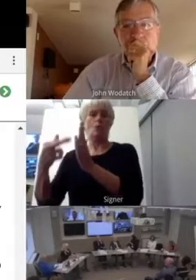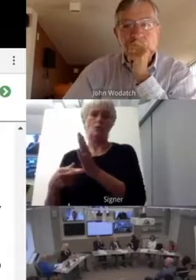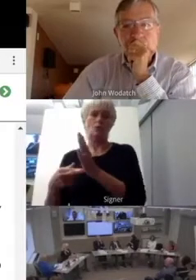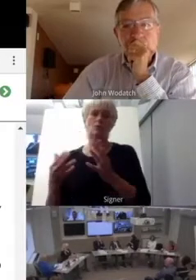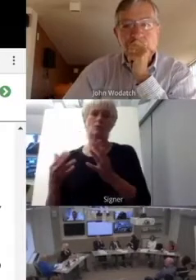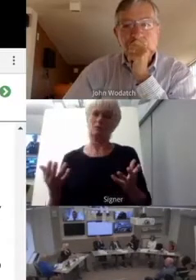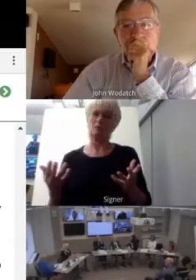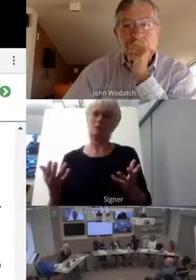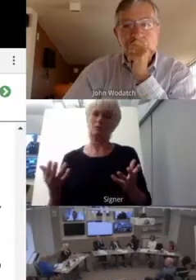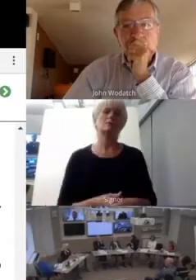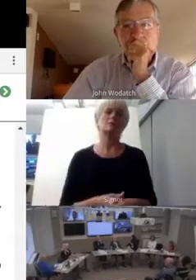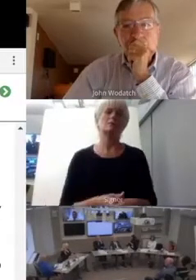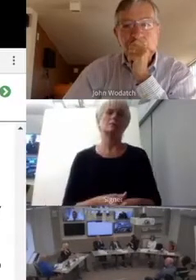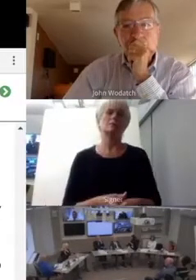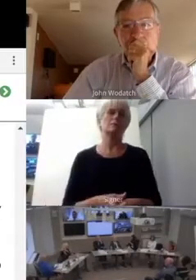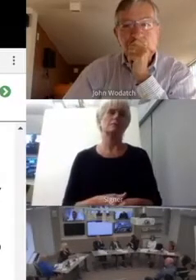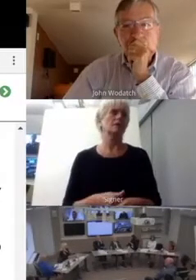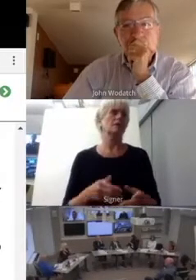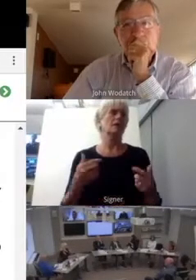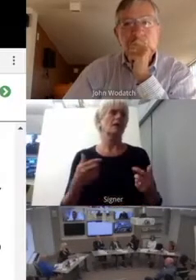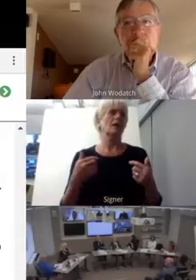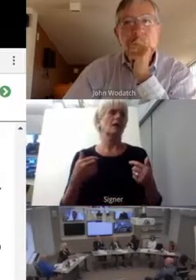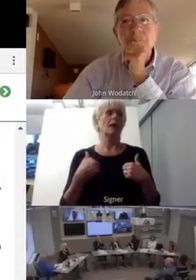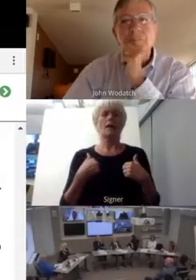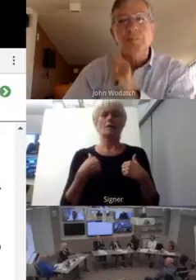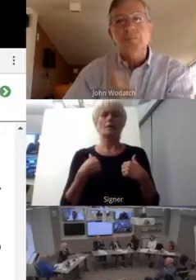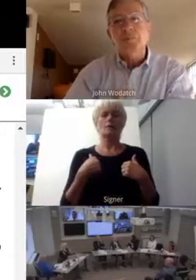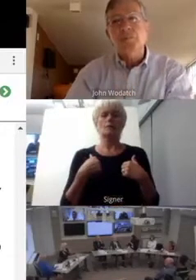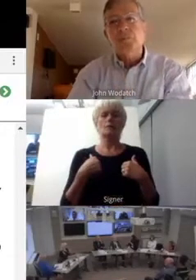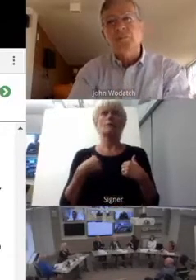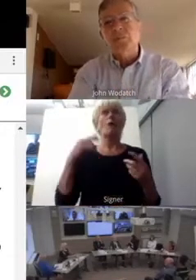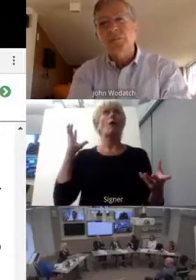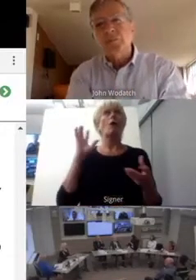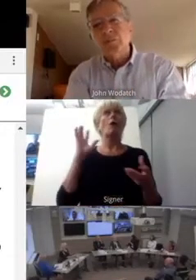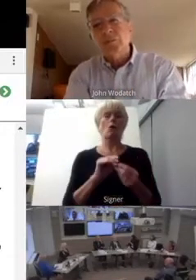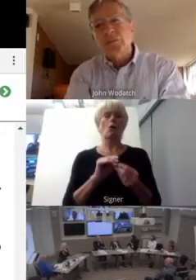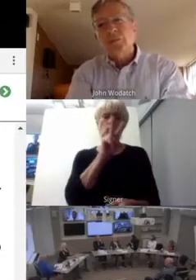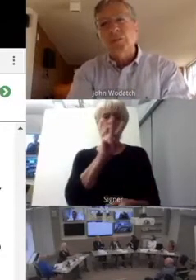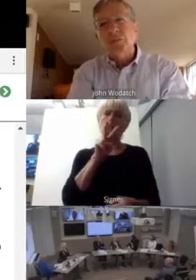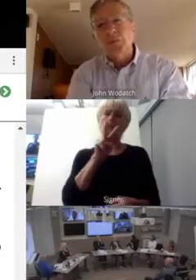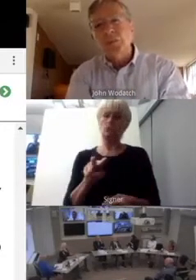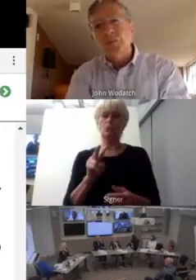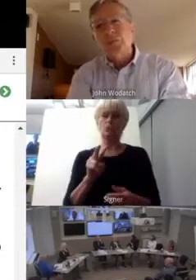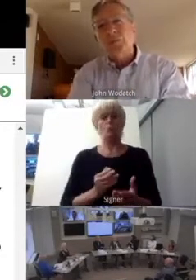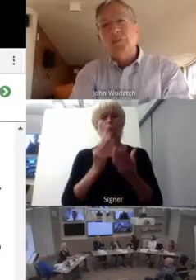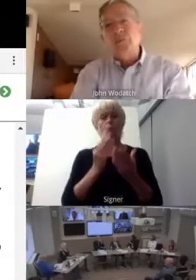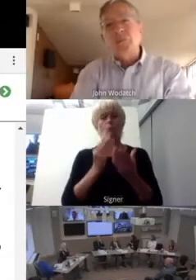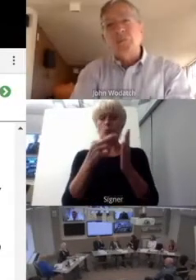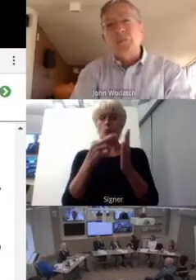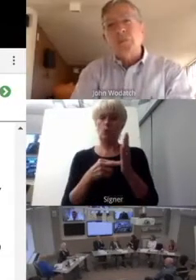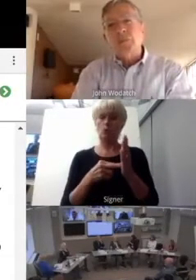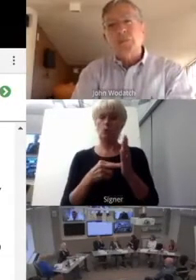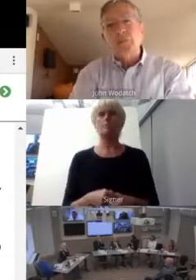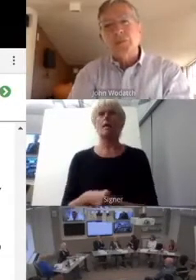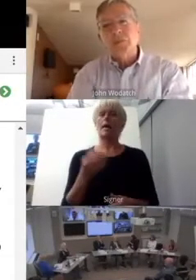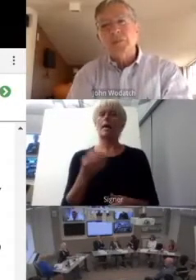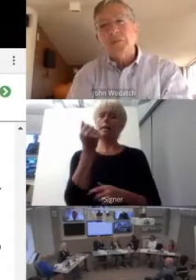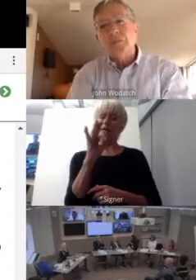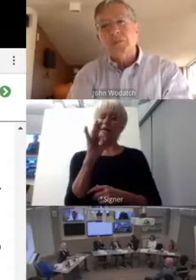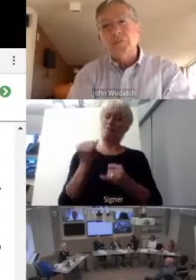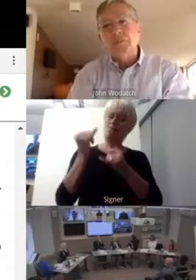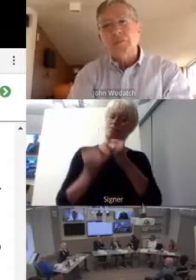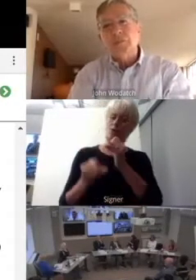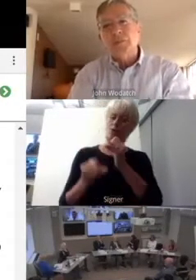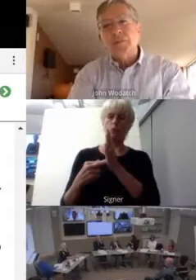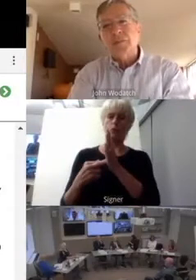We've done 22 proposed rules and 19 final rules since passage of the ADA in